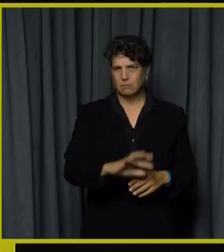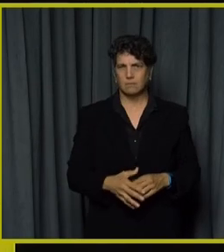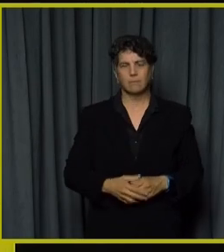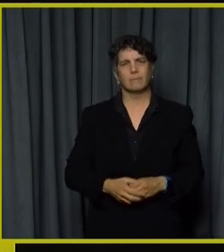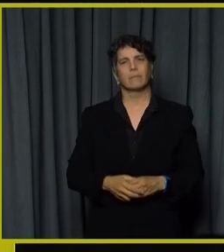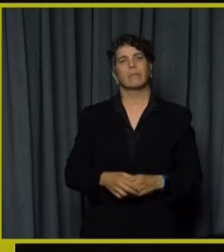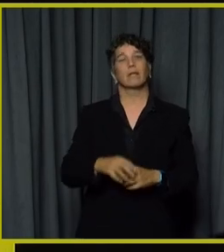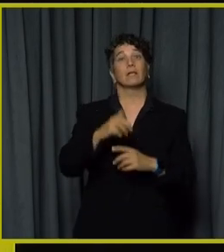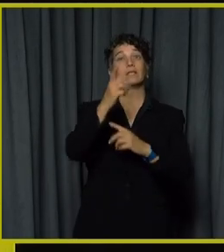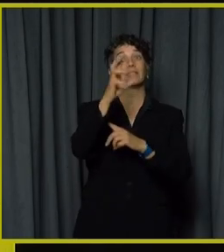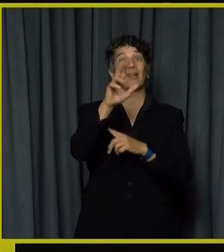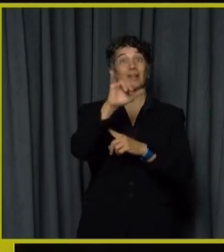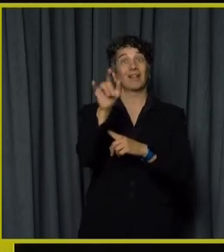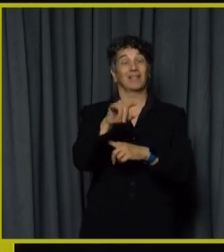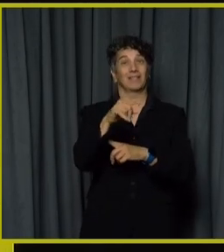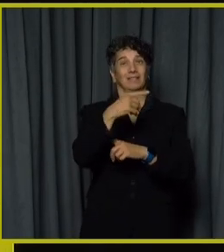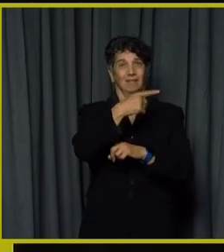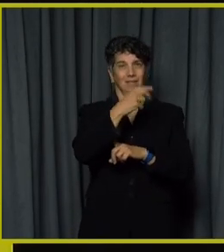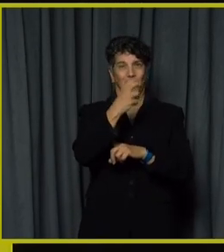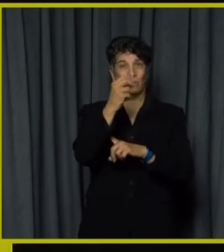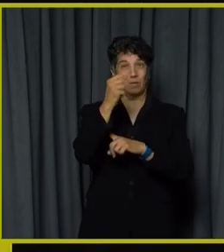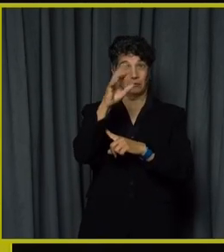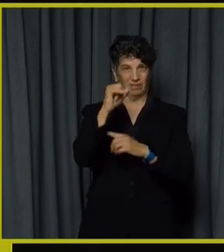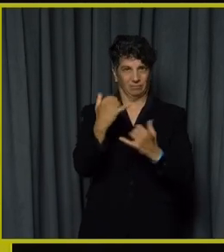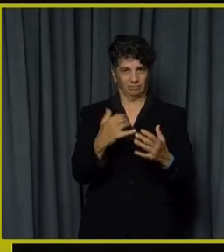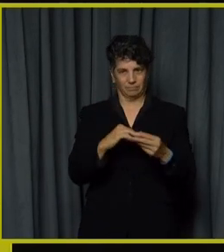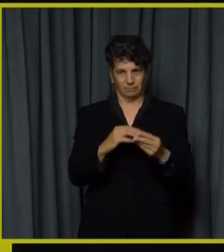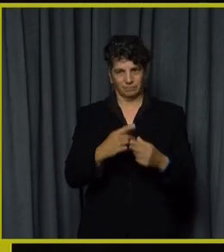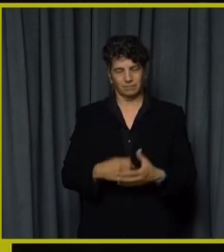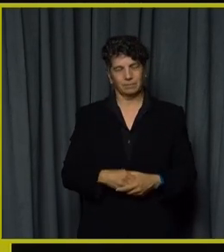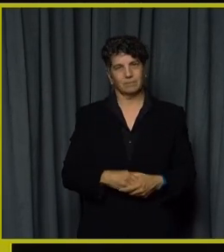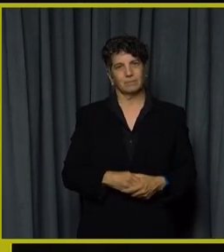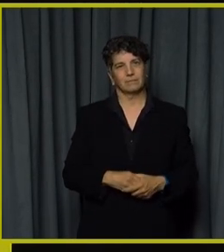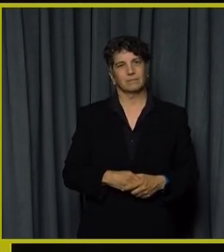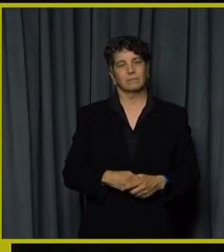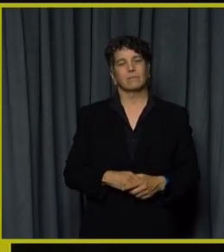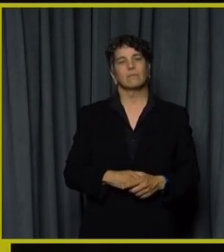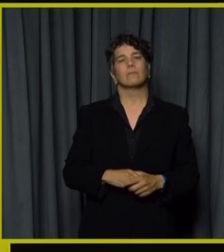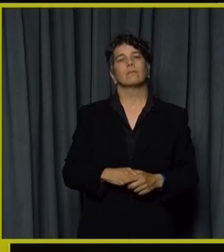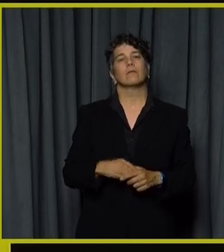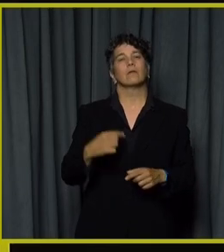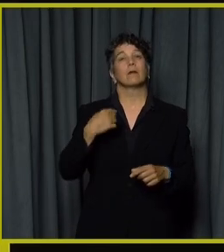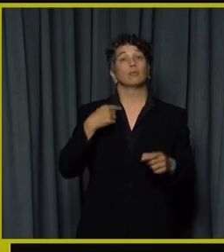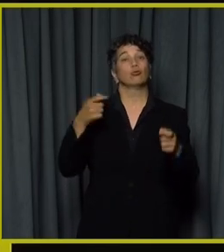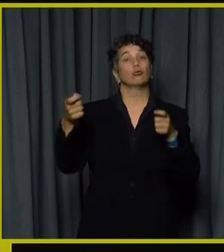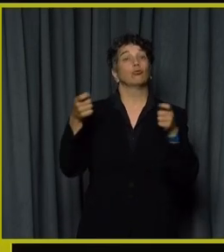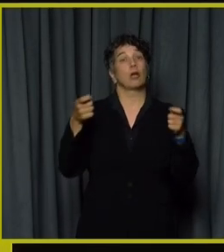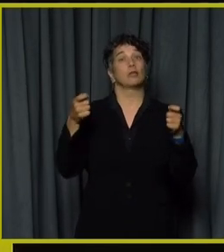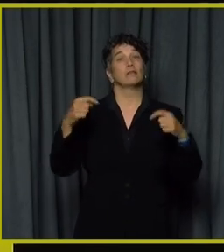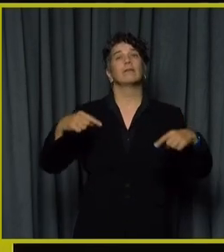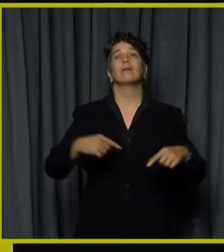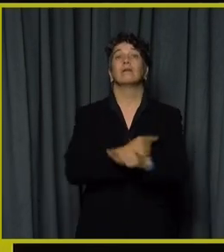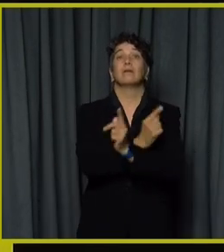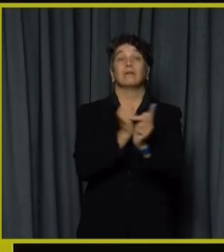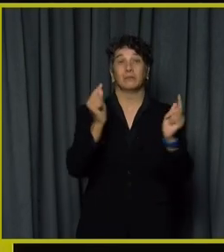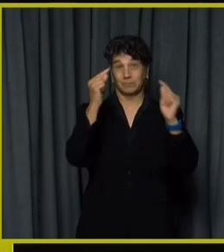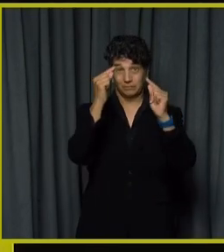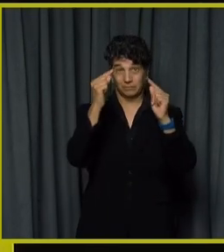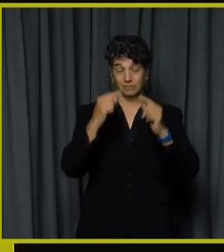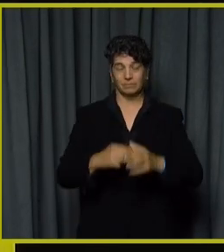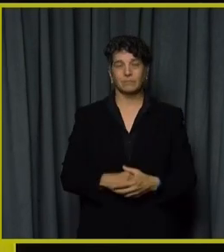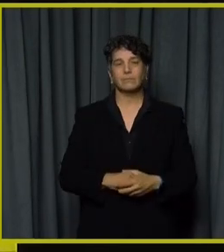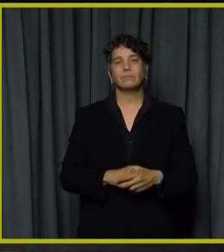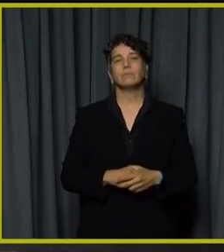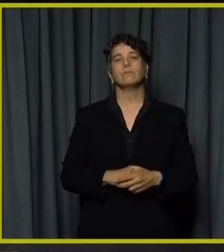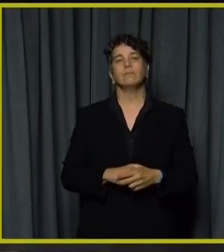Hi, my name is Reverend Dr. Liz Theo Harris. I am the director of the Kairos Center for Religions, Rights, and Social